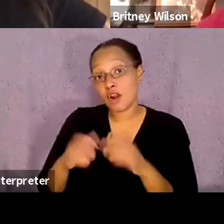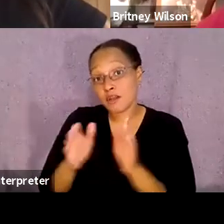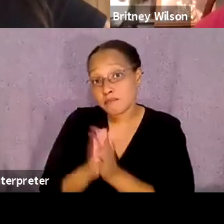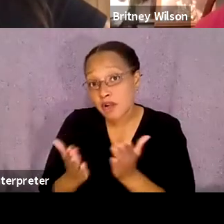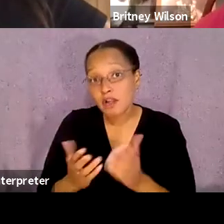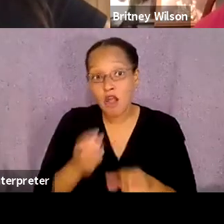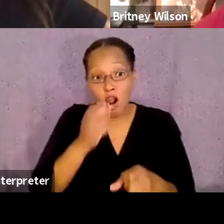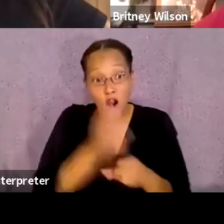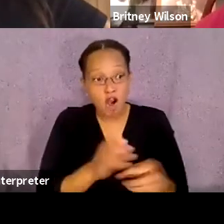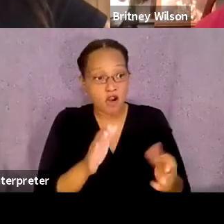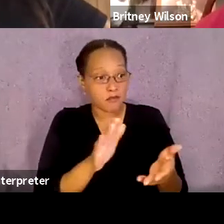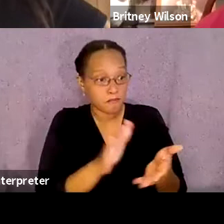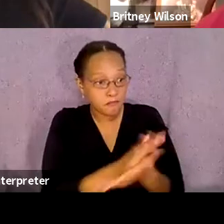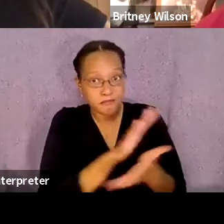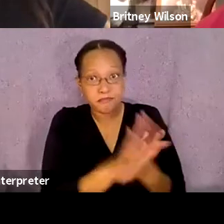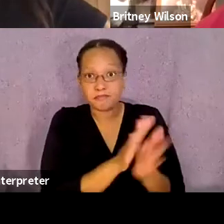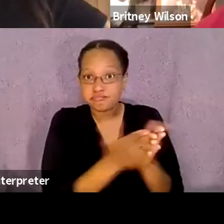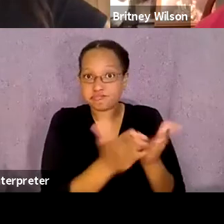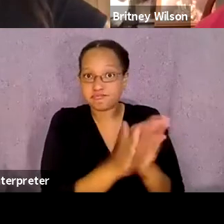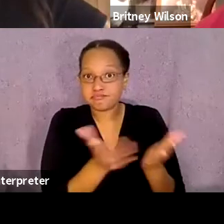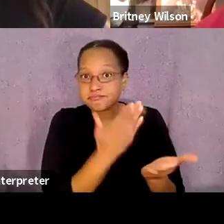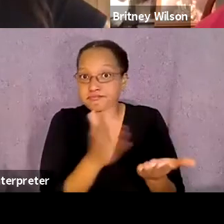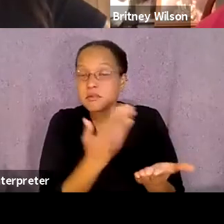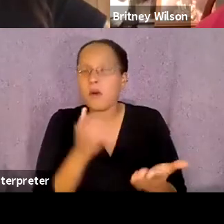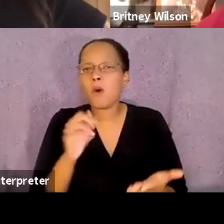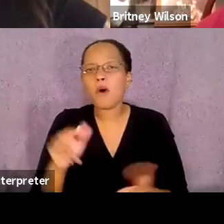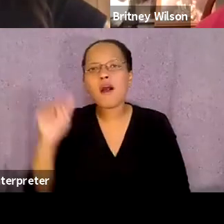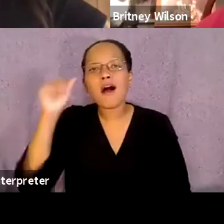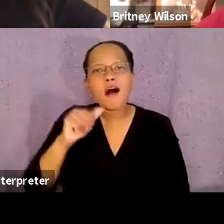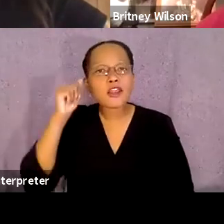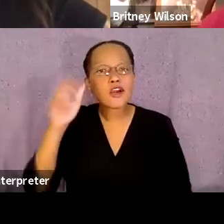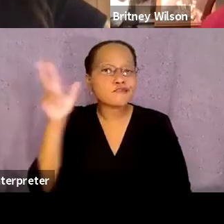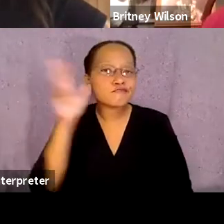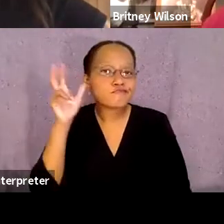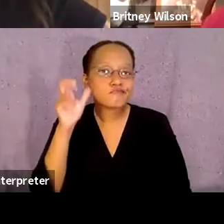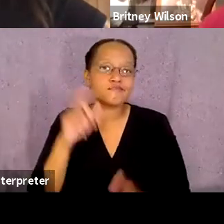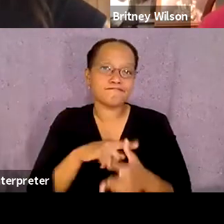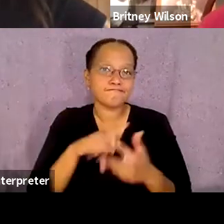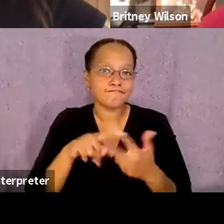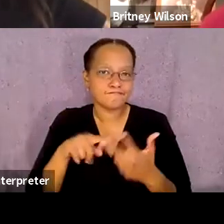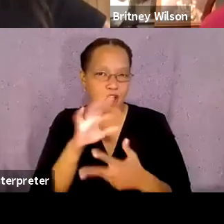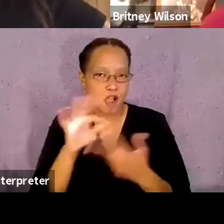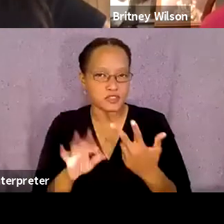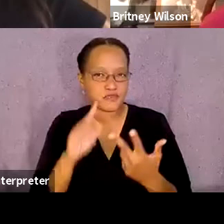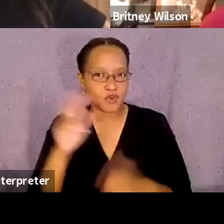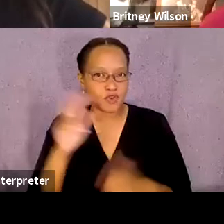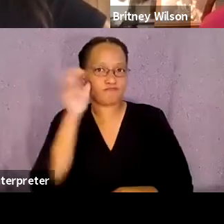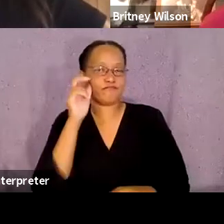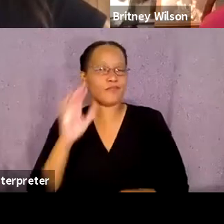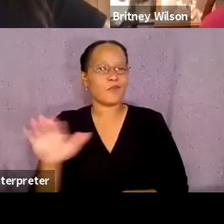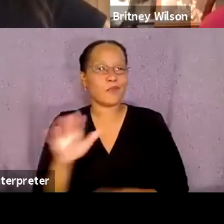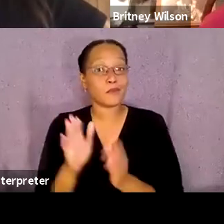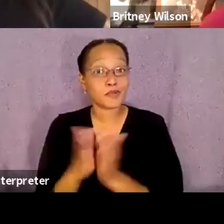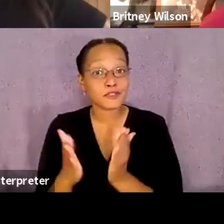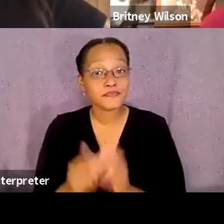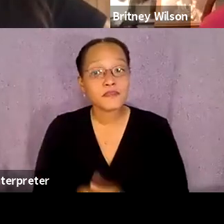or the audiobook of Disability Visibility, where you can read Keah and Brittany's essay. To claim your